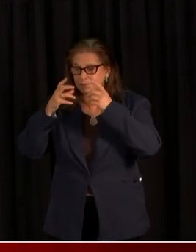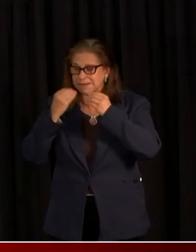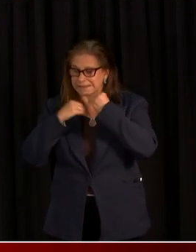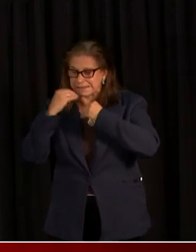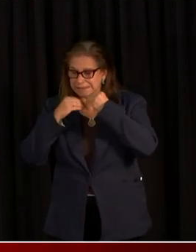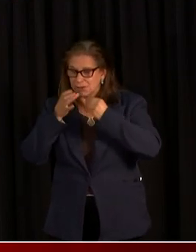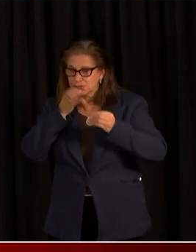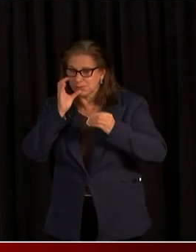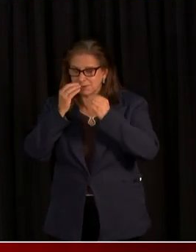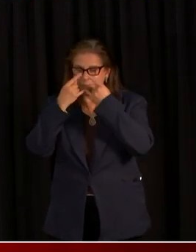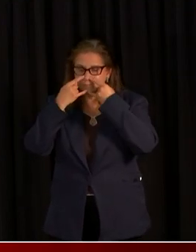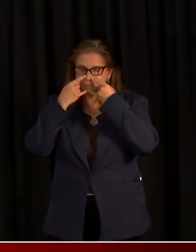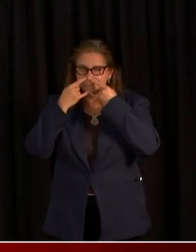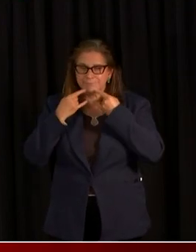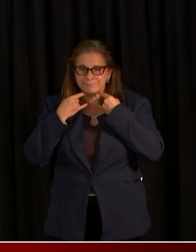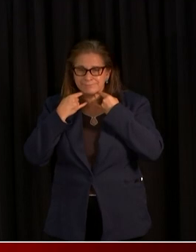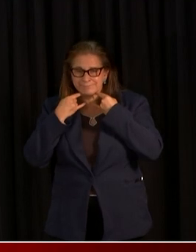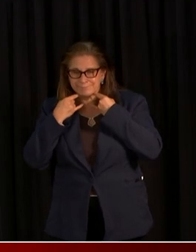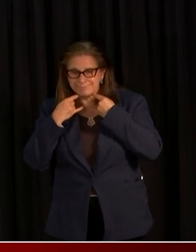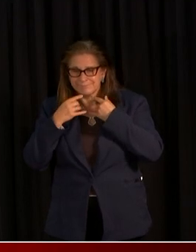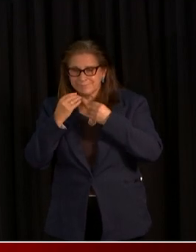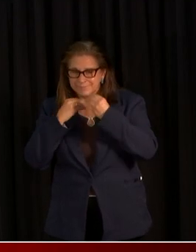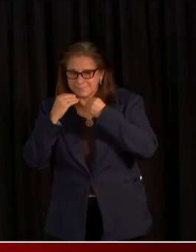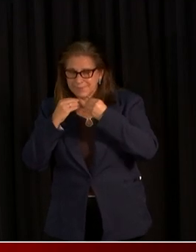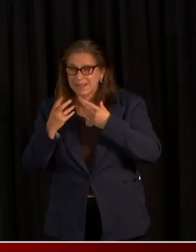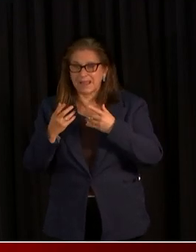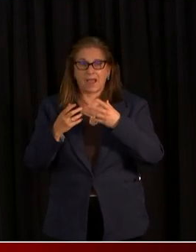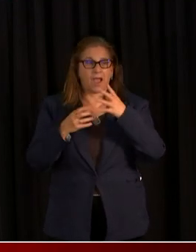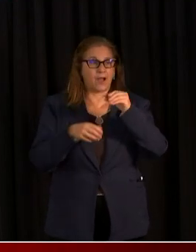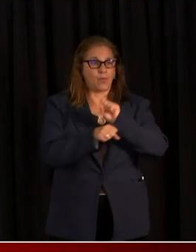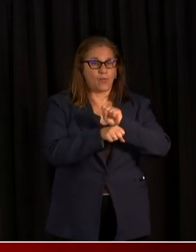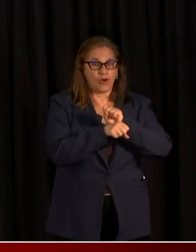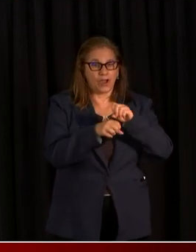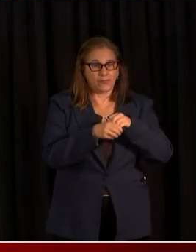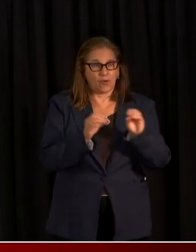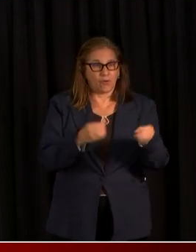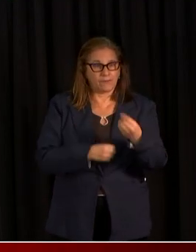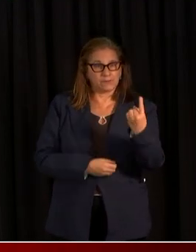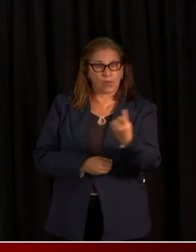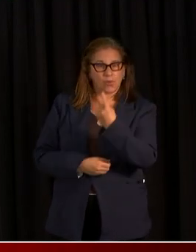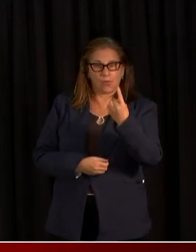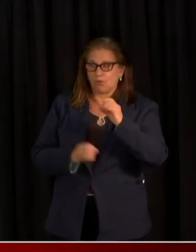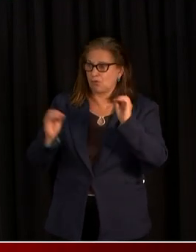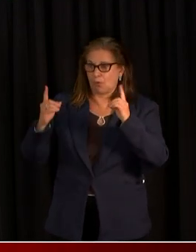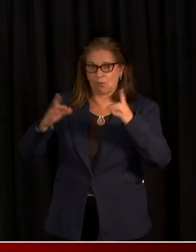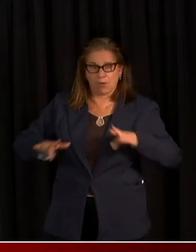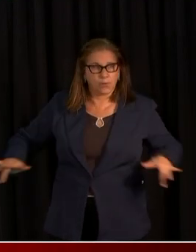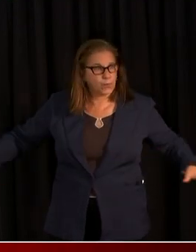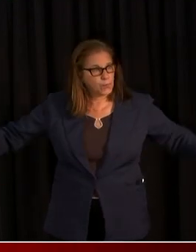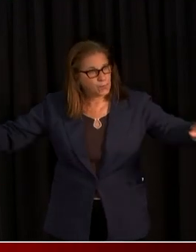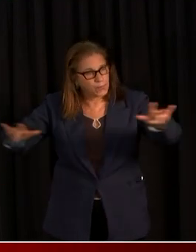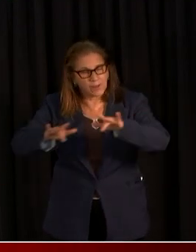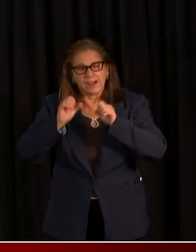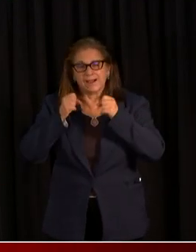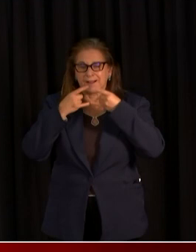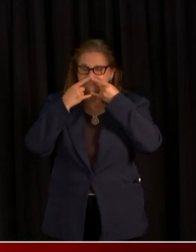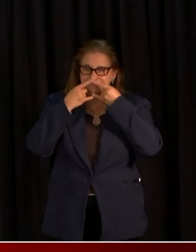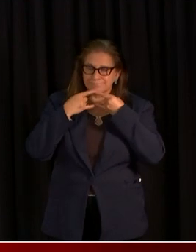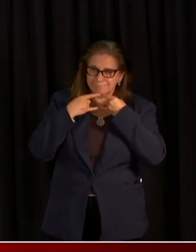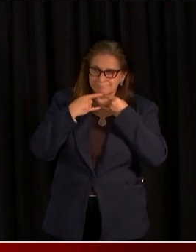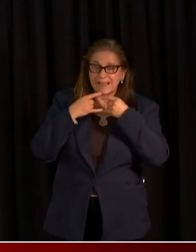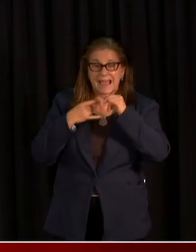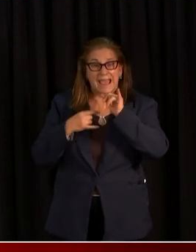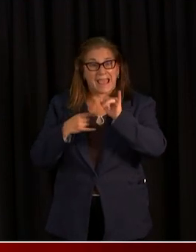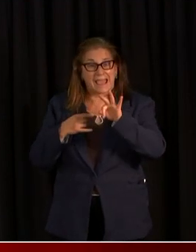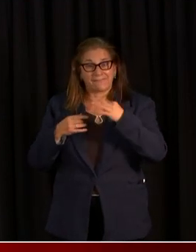no one else will be coming in. But in most cases, if you're outside of your house, you should have a mask on.